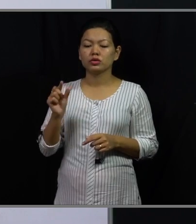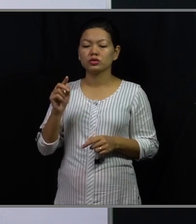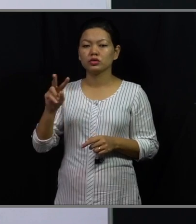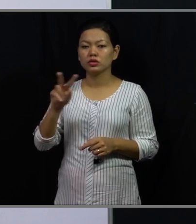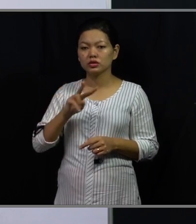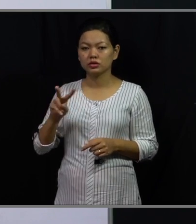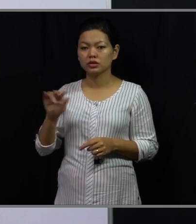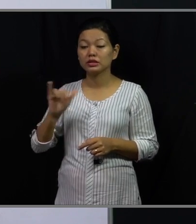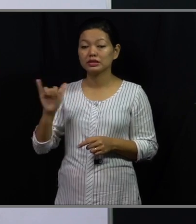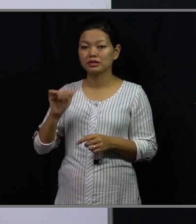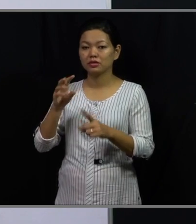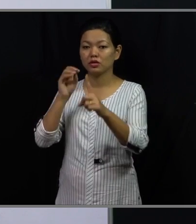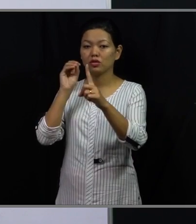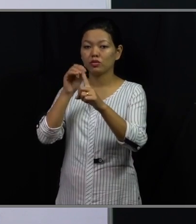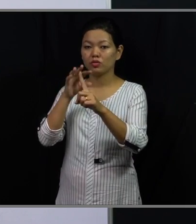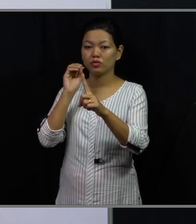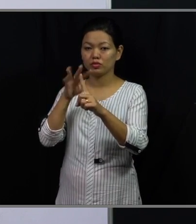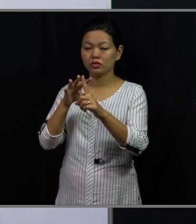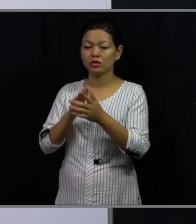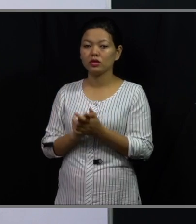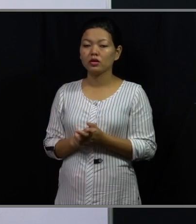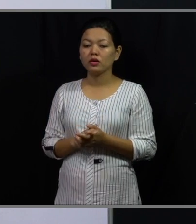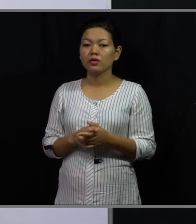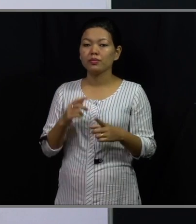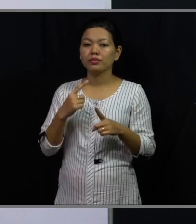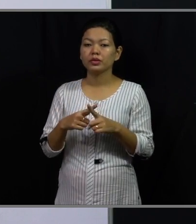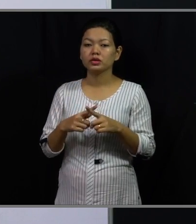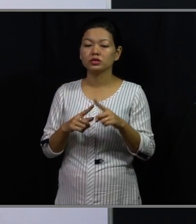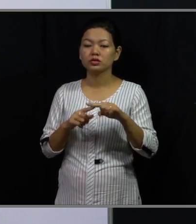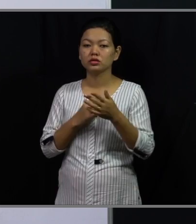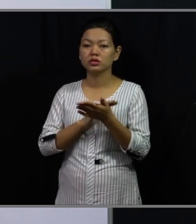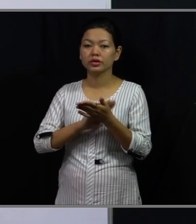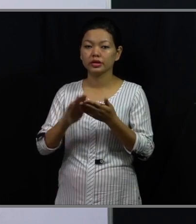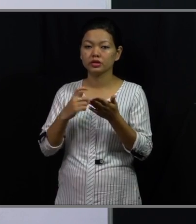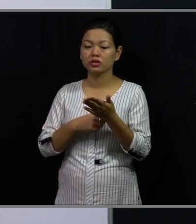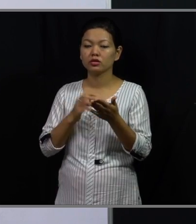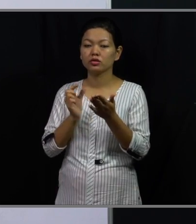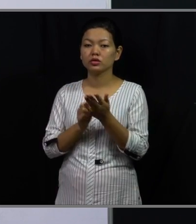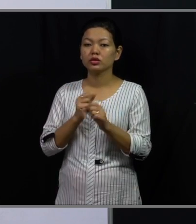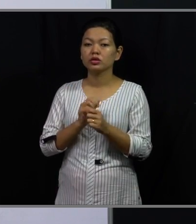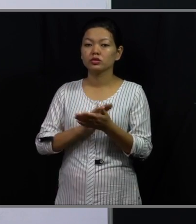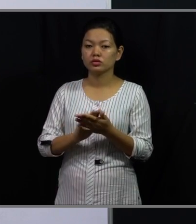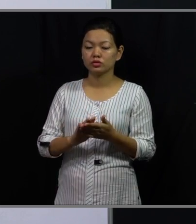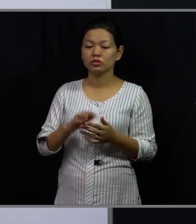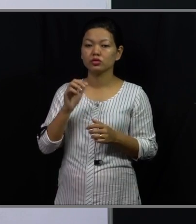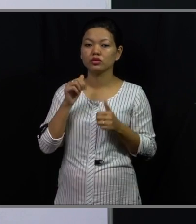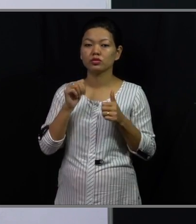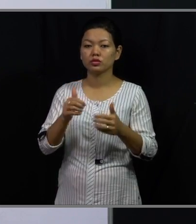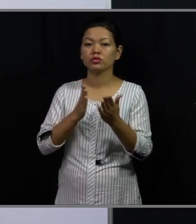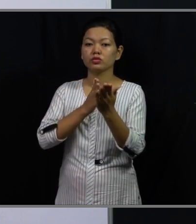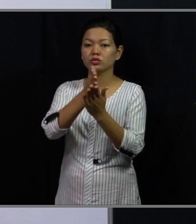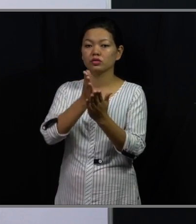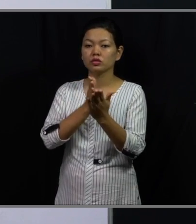other, okay, through legal way, okay, through legal way. That is what it means here, or